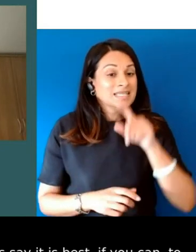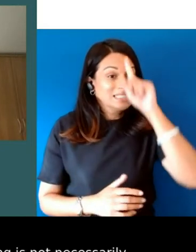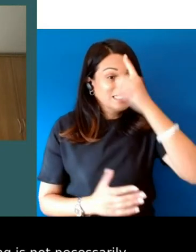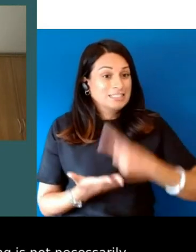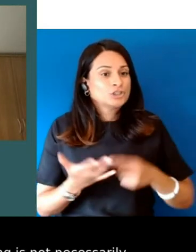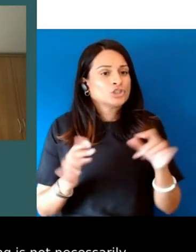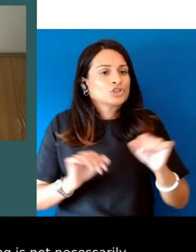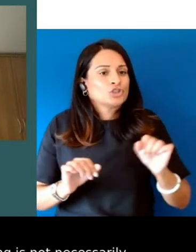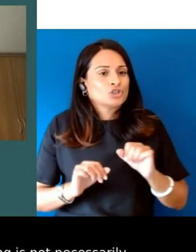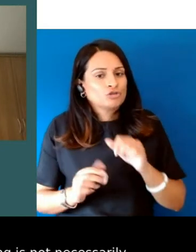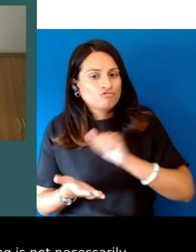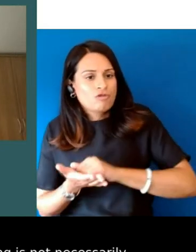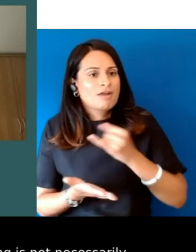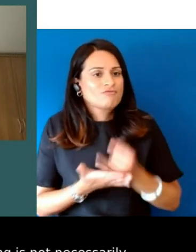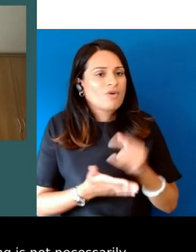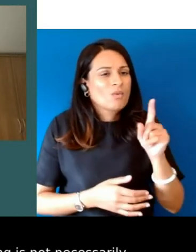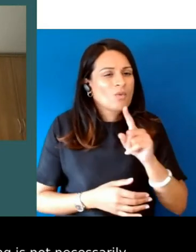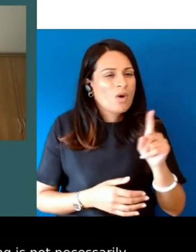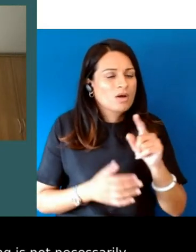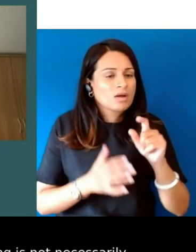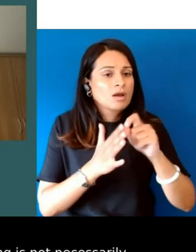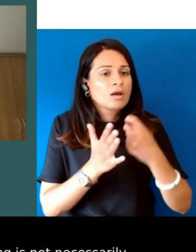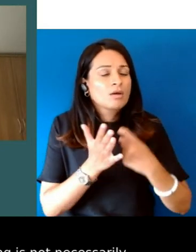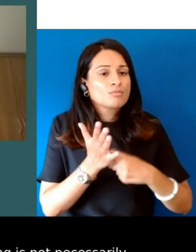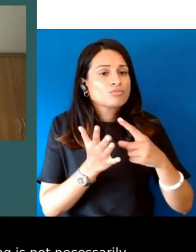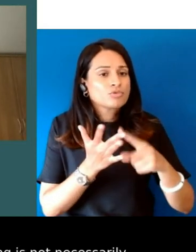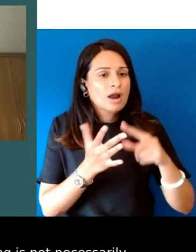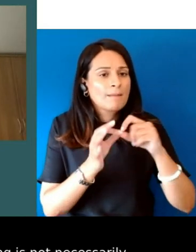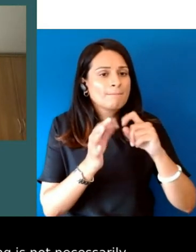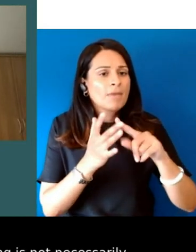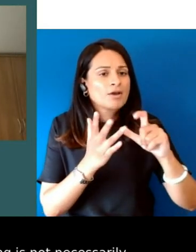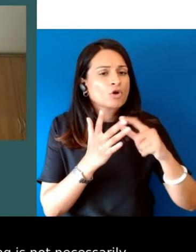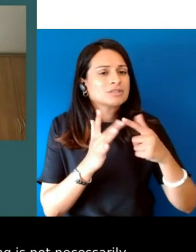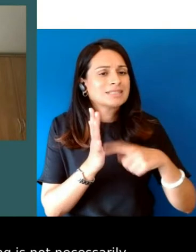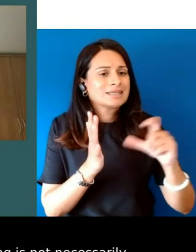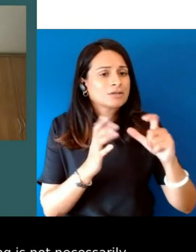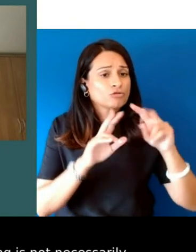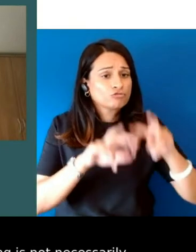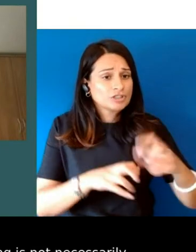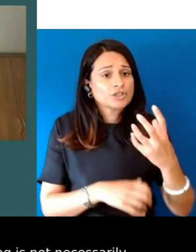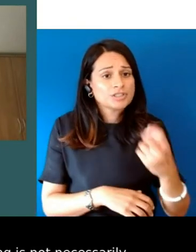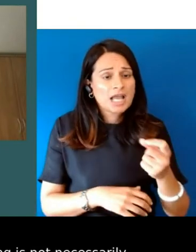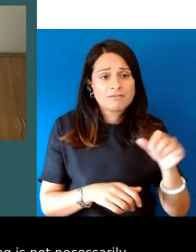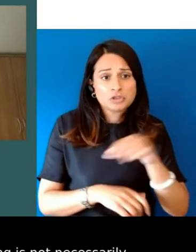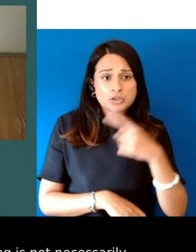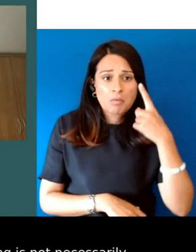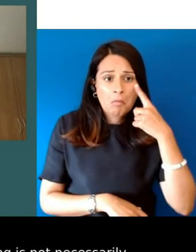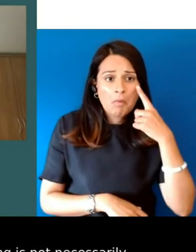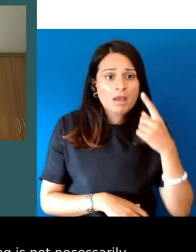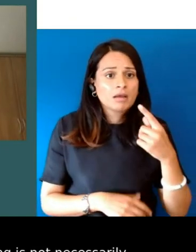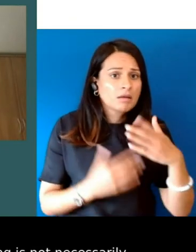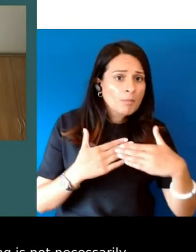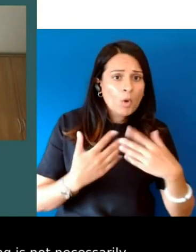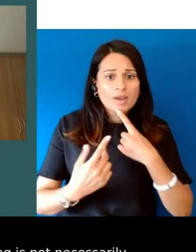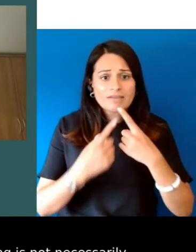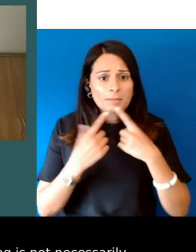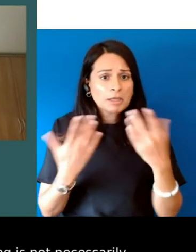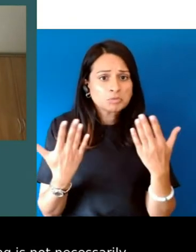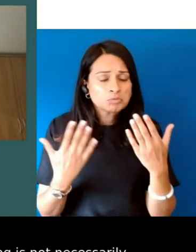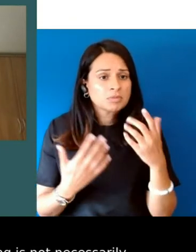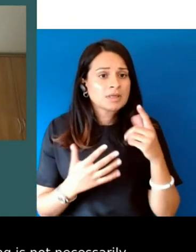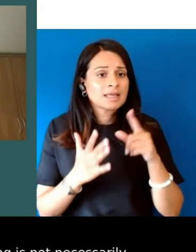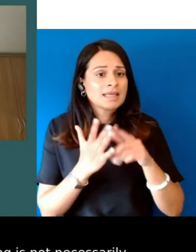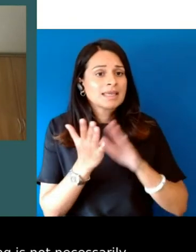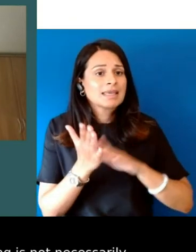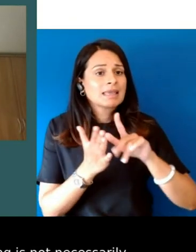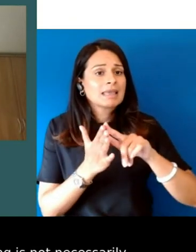probiotics um research coming out and there might be i don't know if you've got any more information i know there was a study at imperial college but